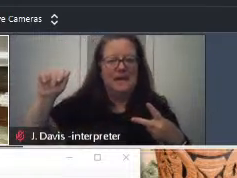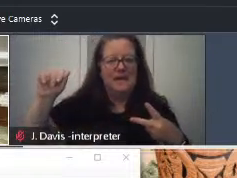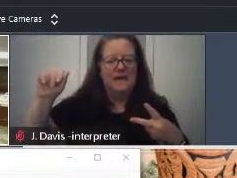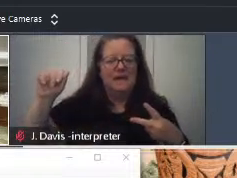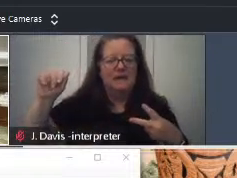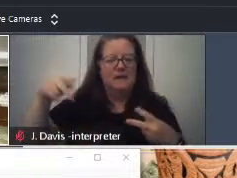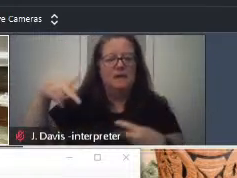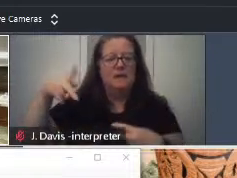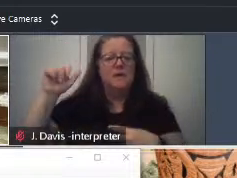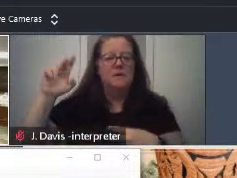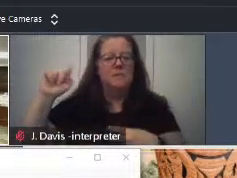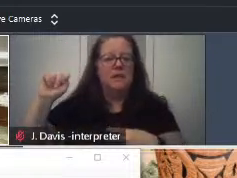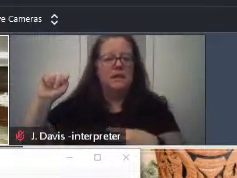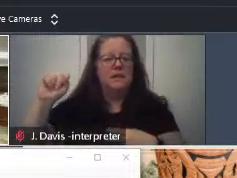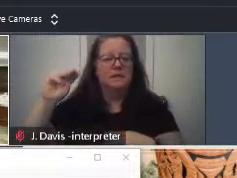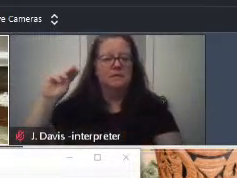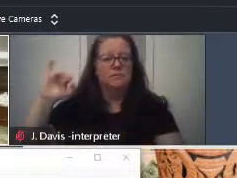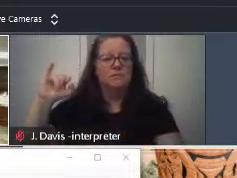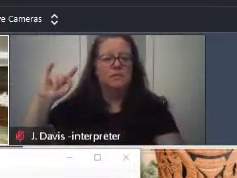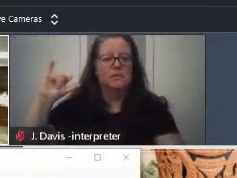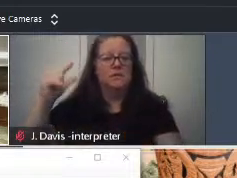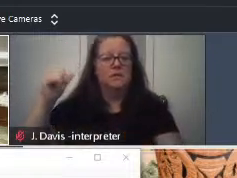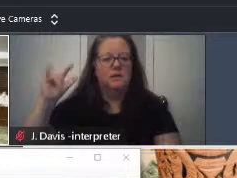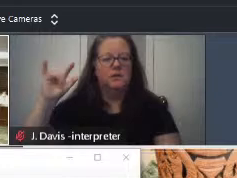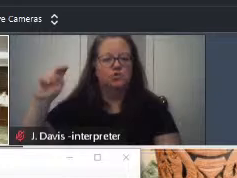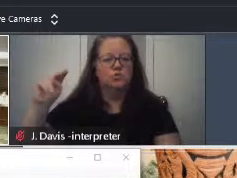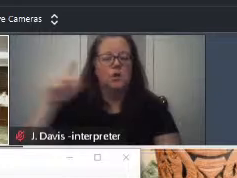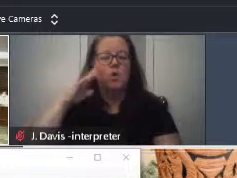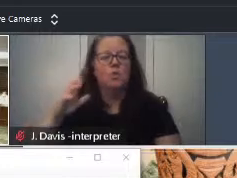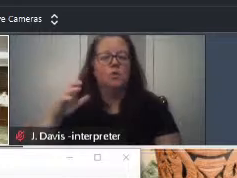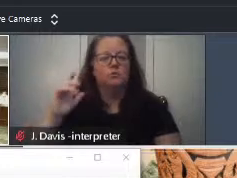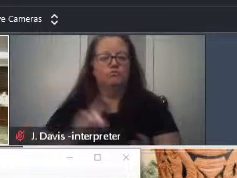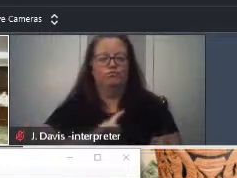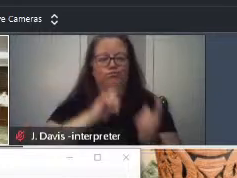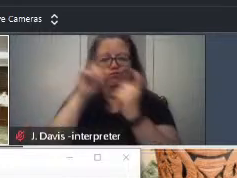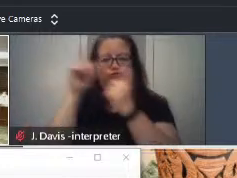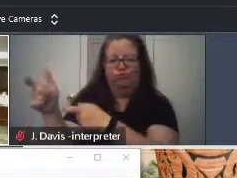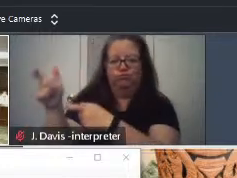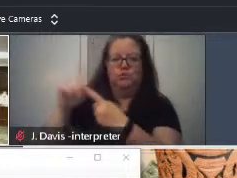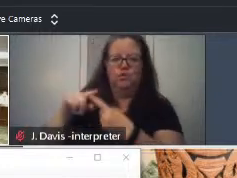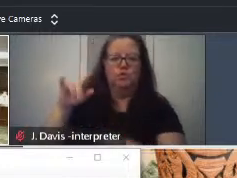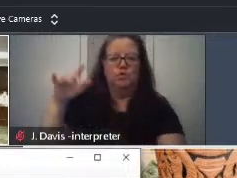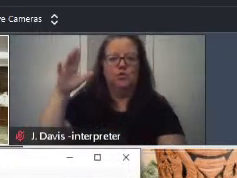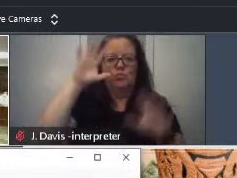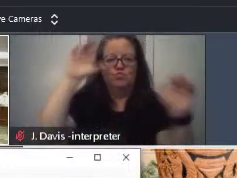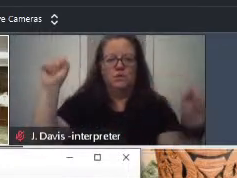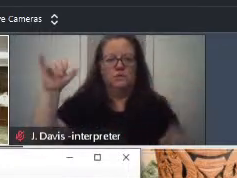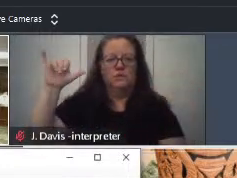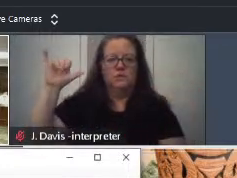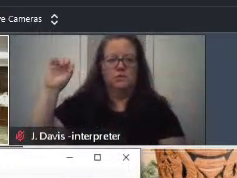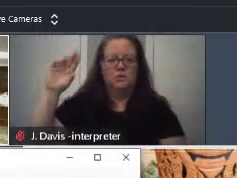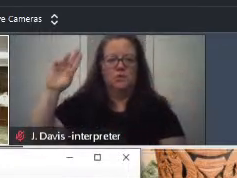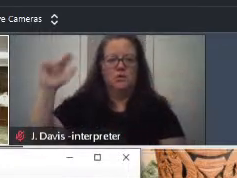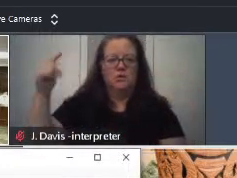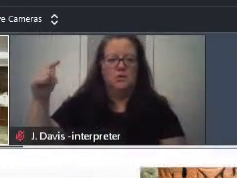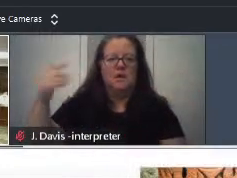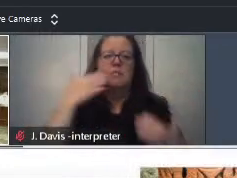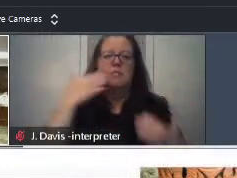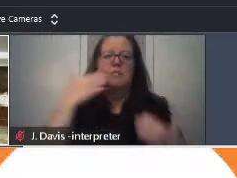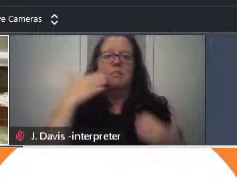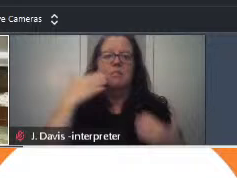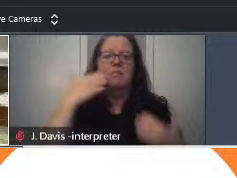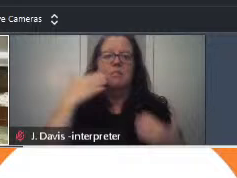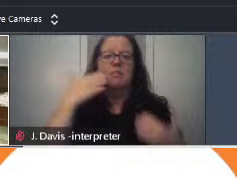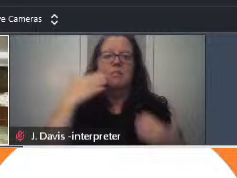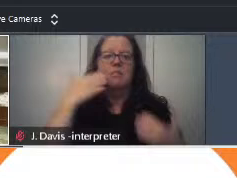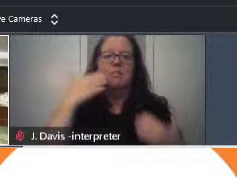mitigation. And I'd like to turn both of those items over to President Young now. Thank you. Good morning, Madam Chair. Thank you very much. We